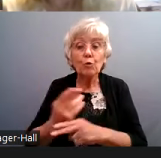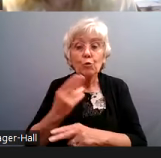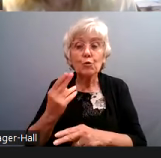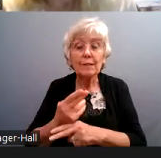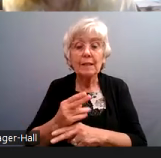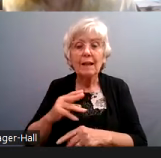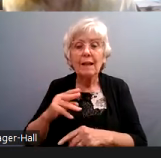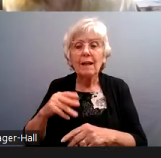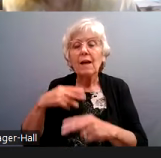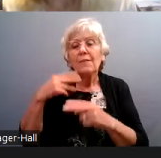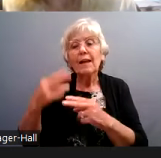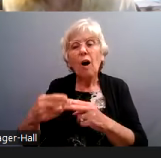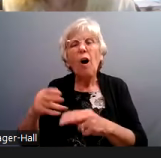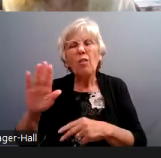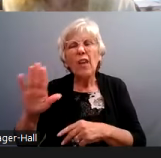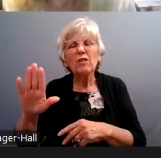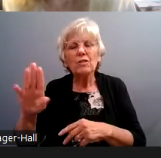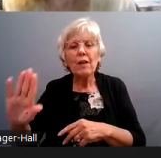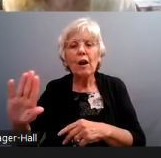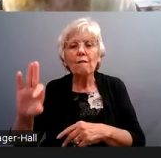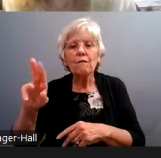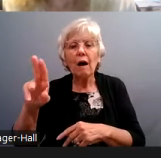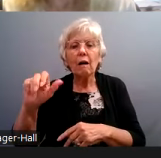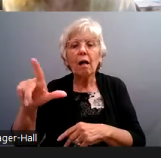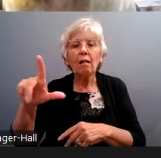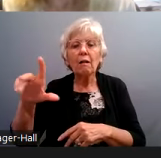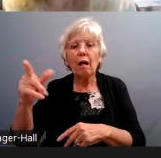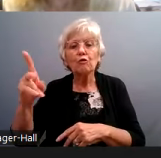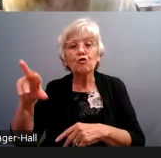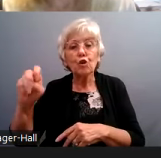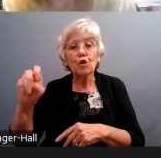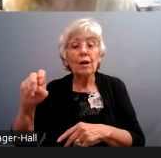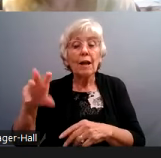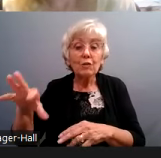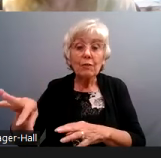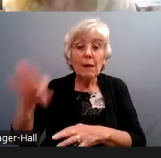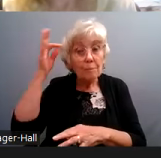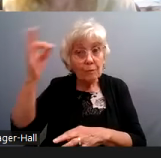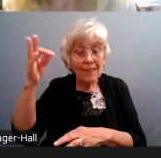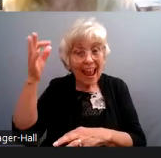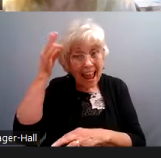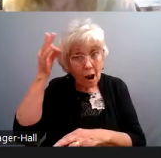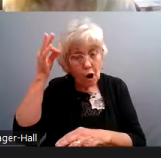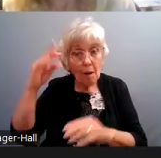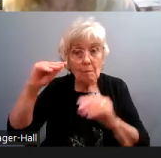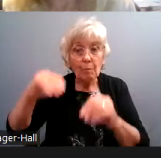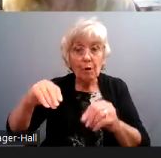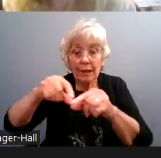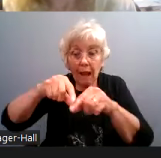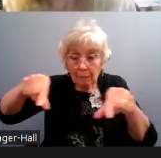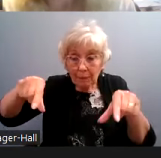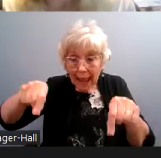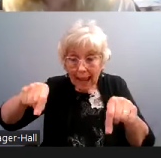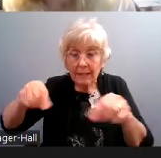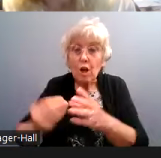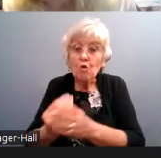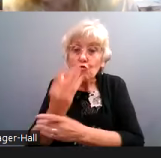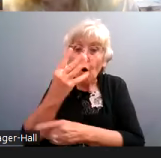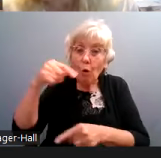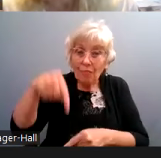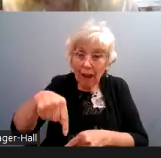own fungal cultures. Like, they'll take the hair and put it on the plate and grow it there. I think that's something that we can